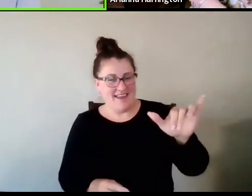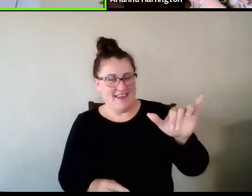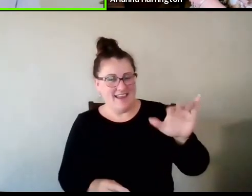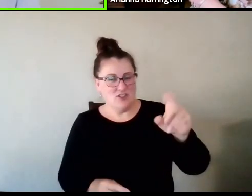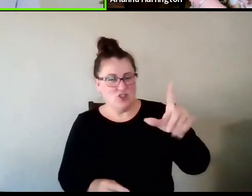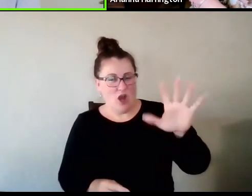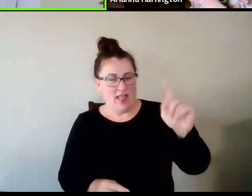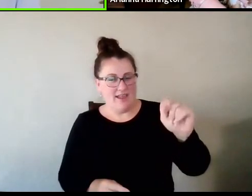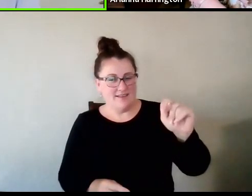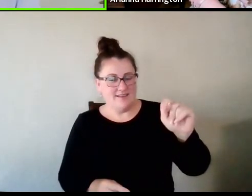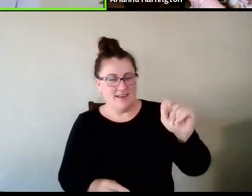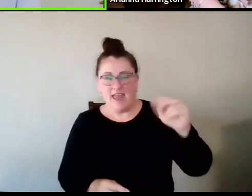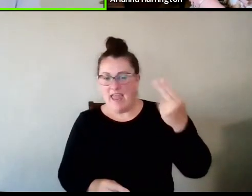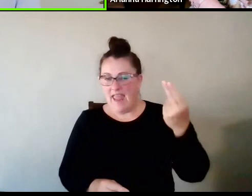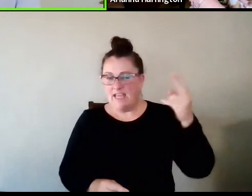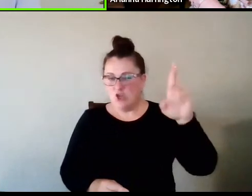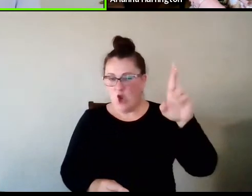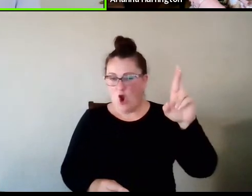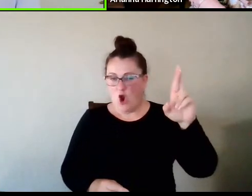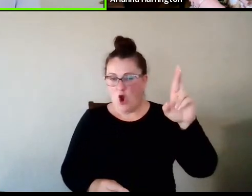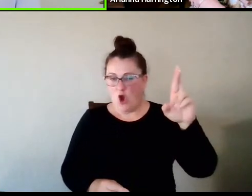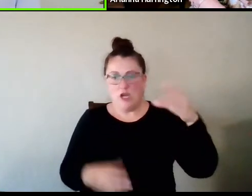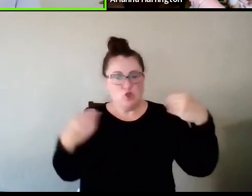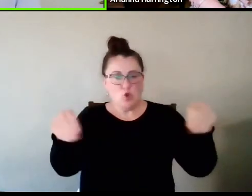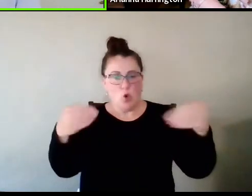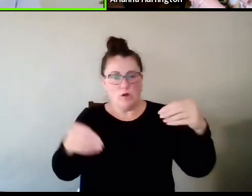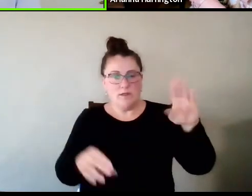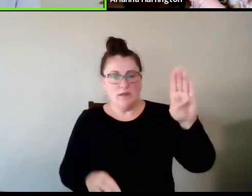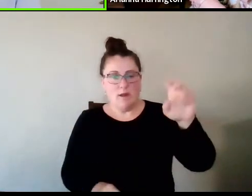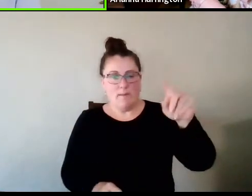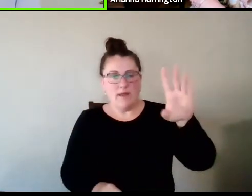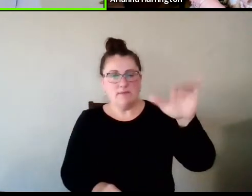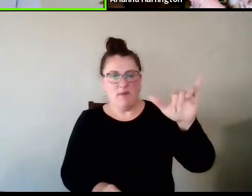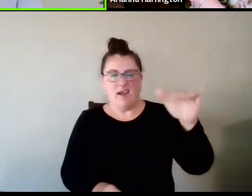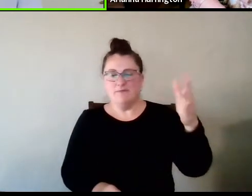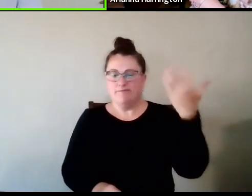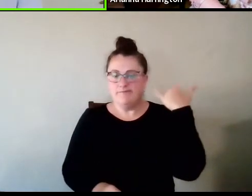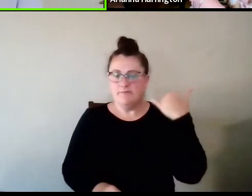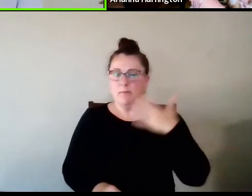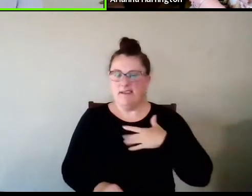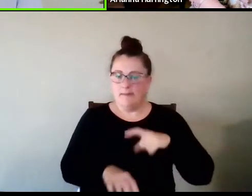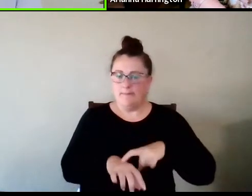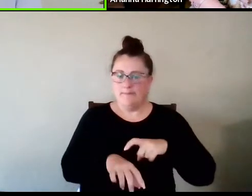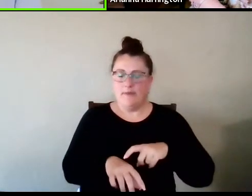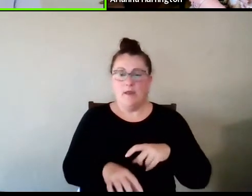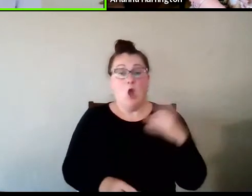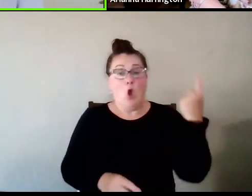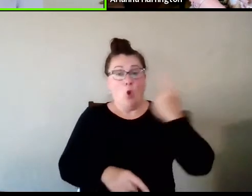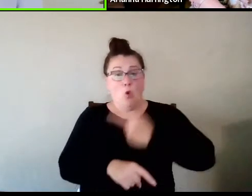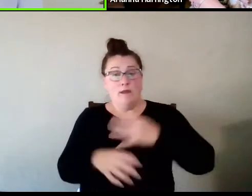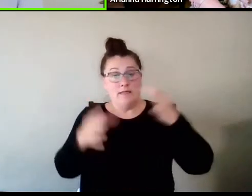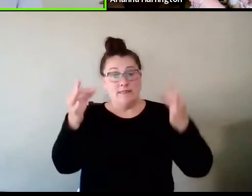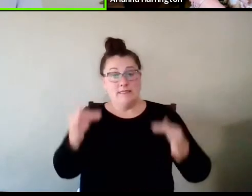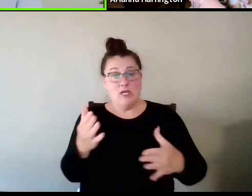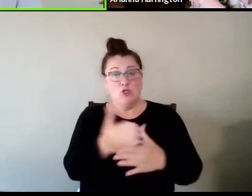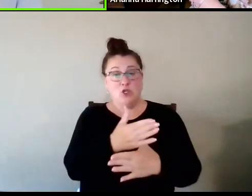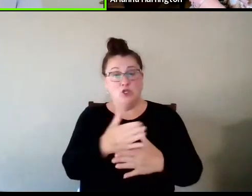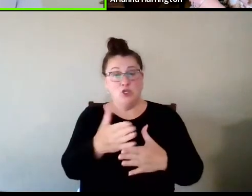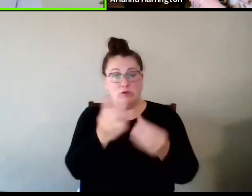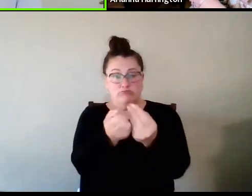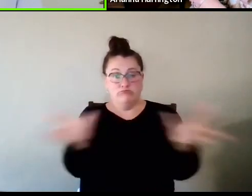Scarlett, our head of HR and our head of stores at Best Buy at the time, one day decided to share with everyone at the